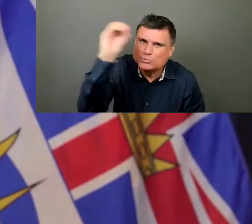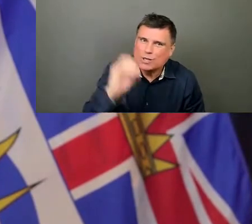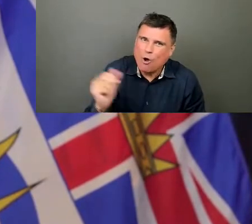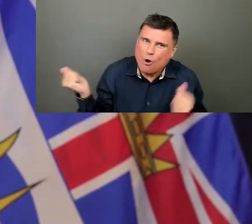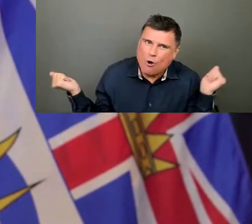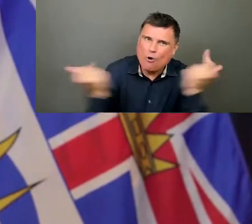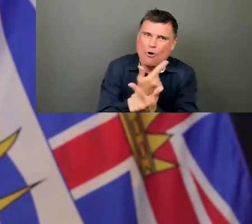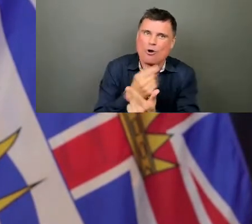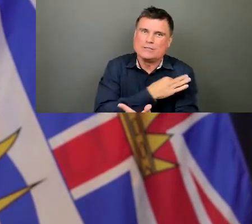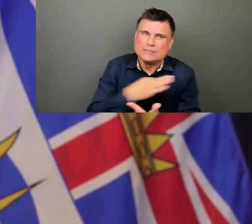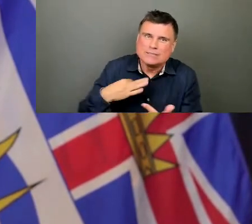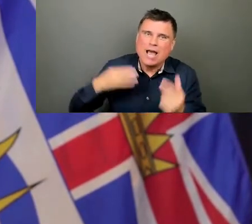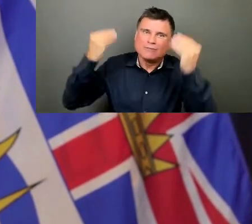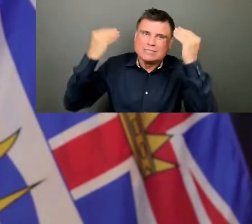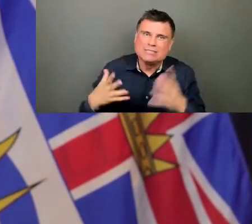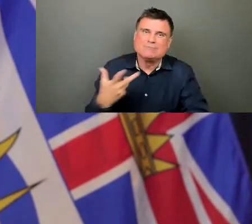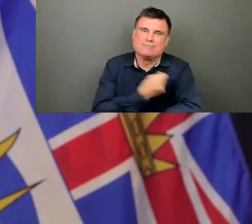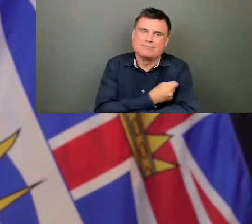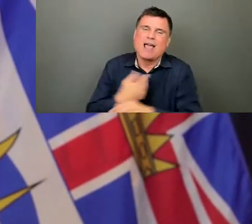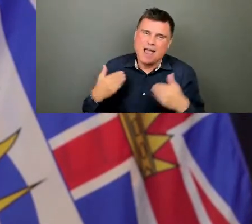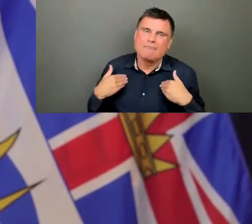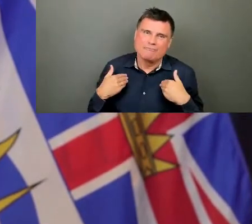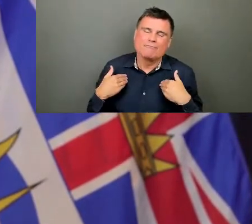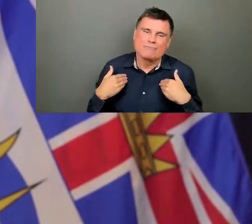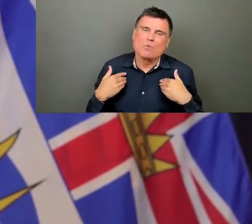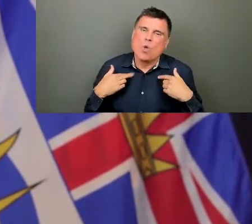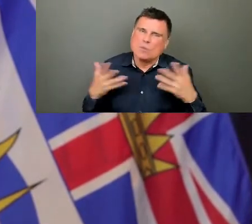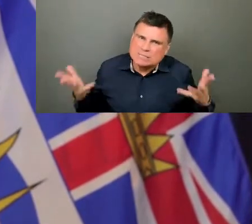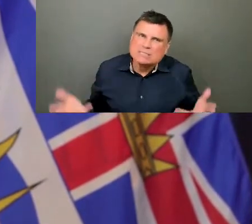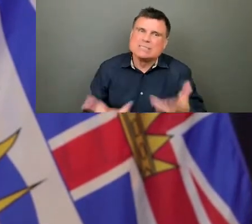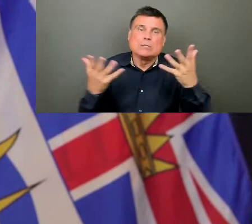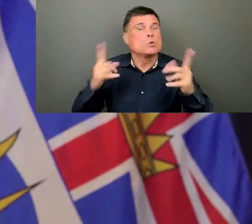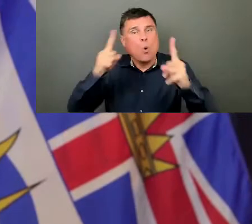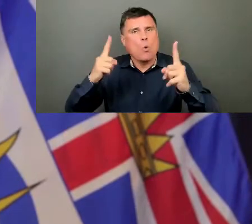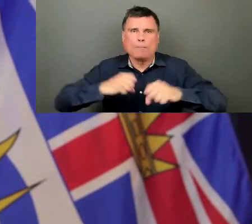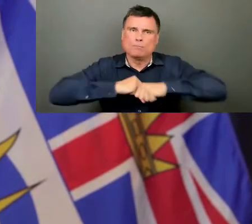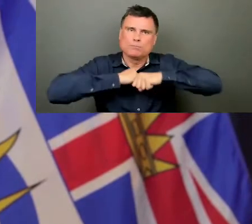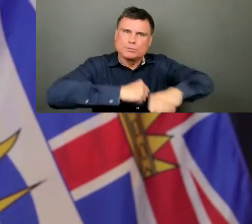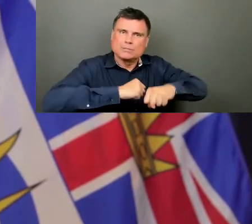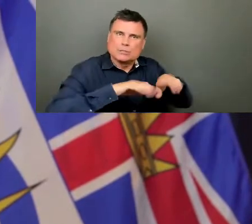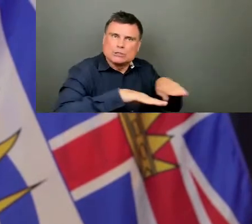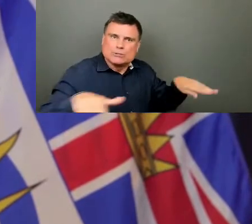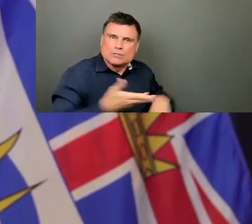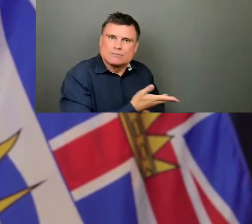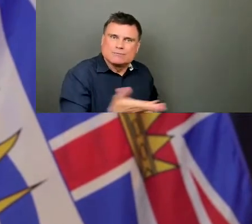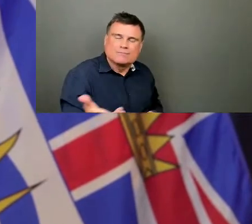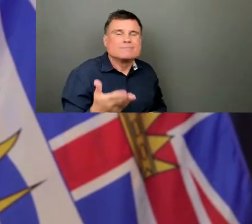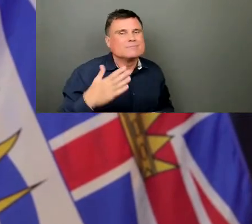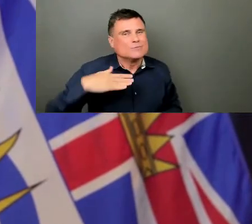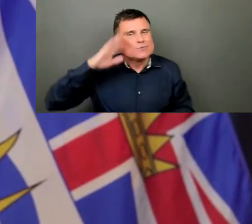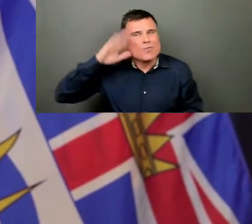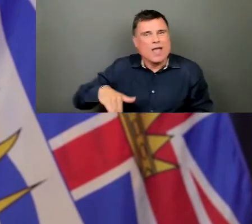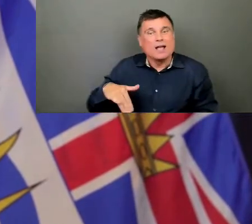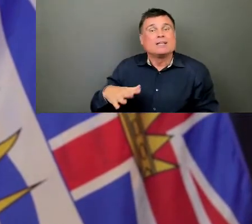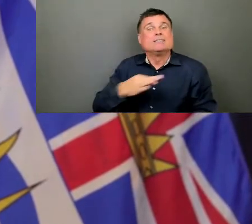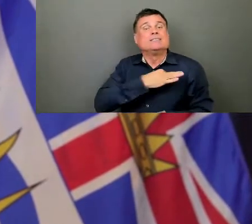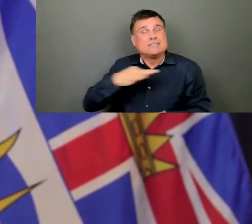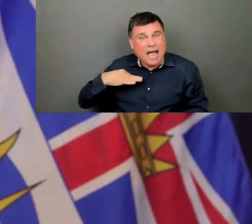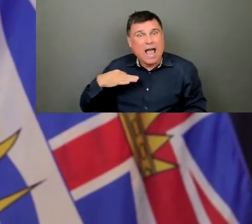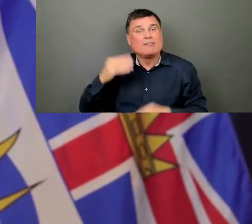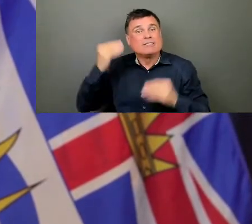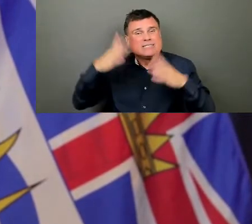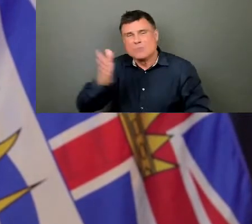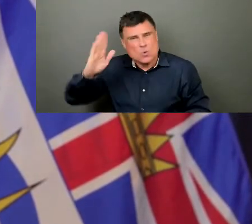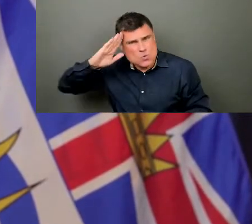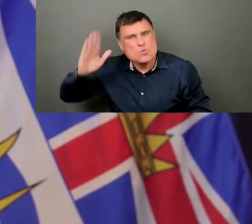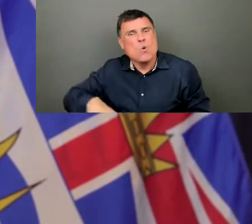know that they want to keep themselves well and protect their families and protect all of the students in the school setting. But I also think it's